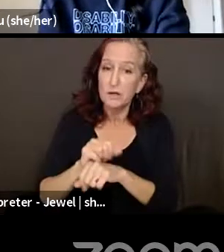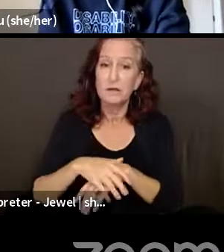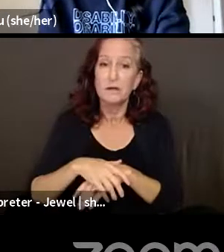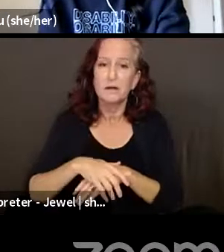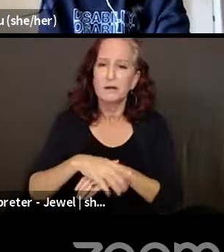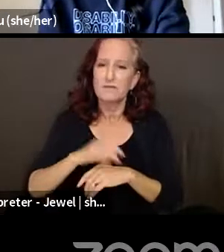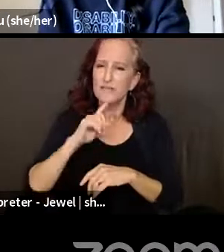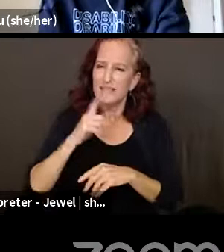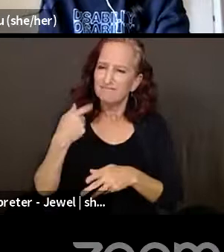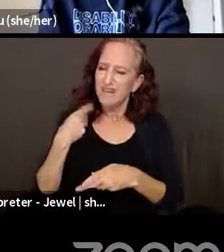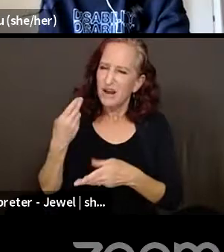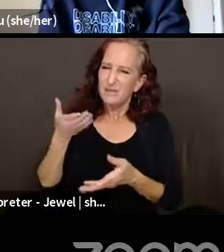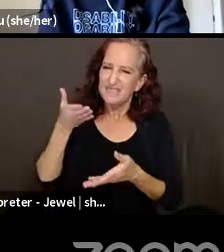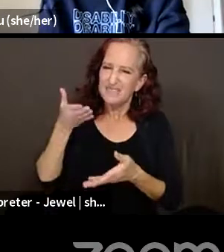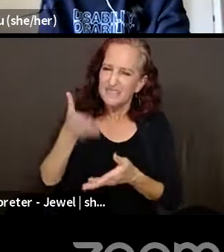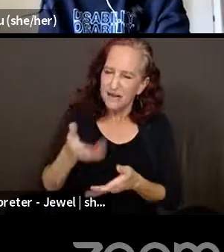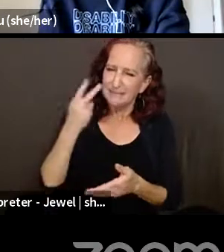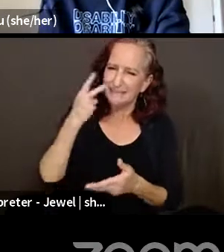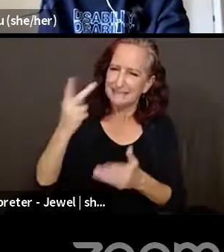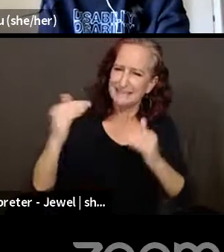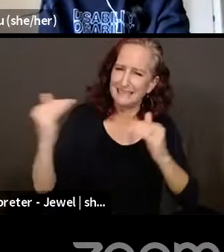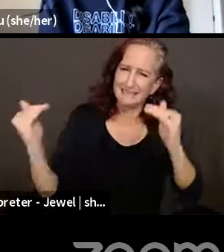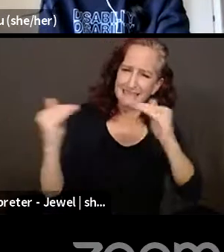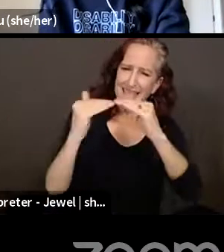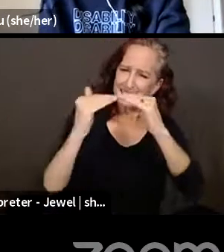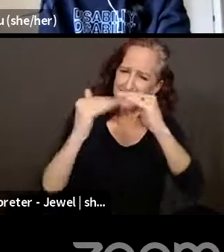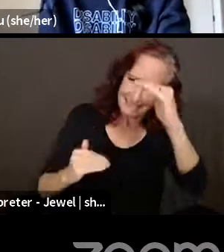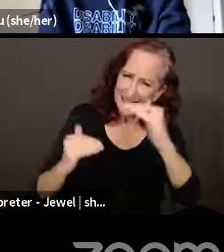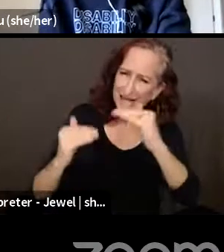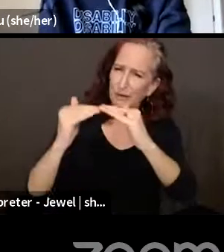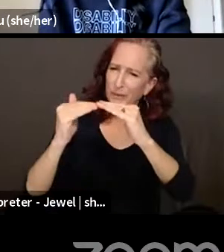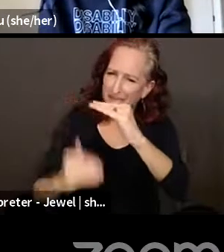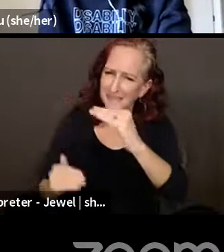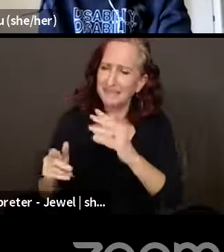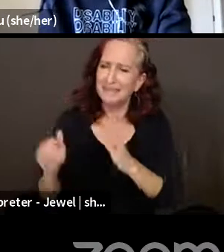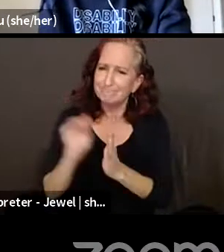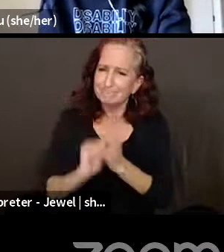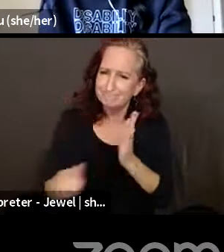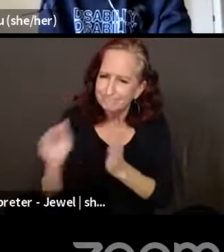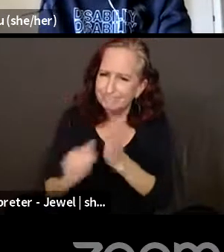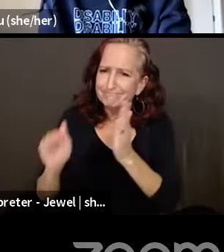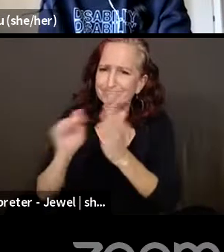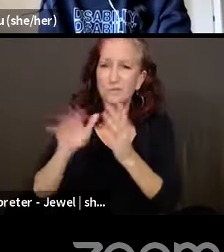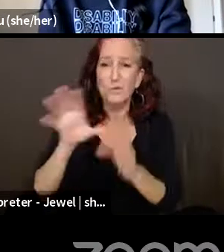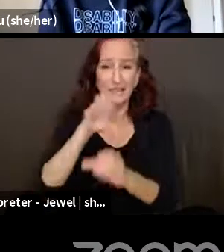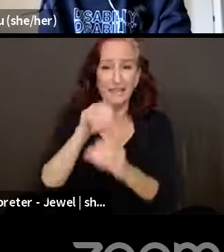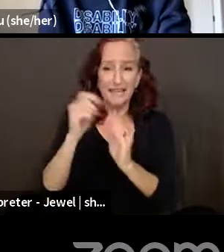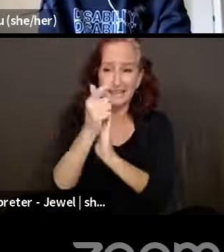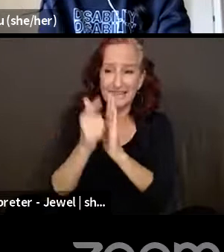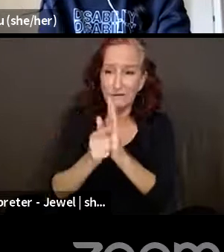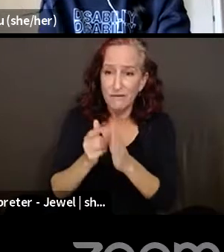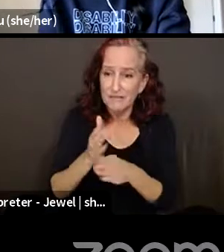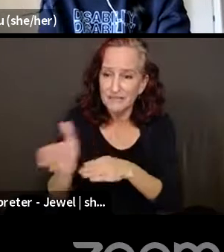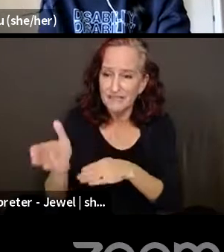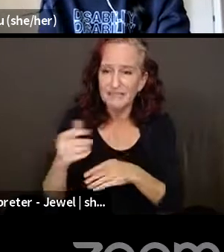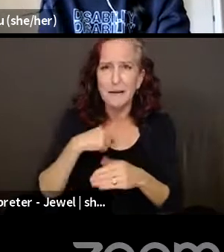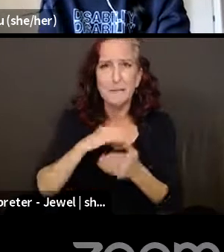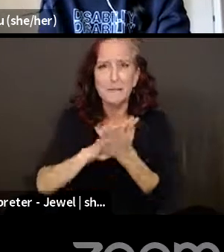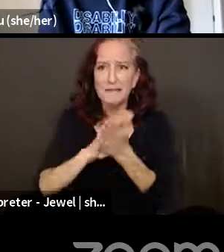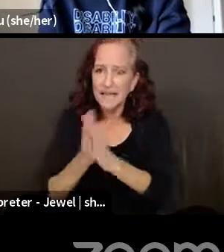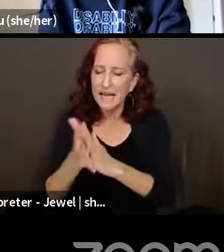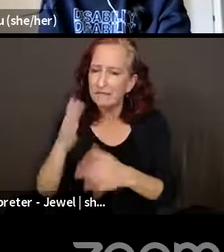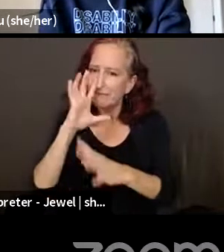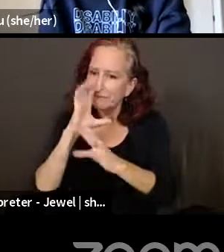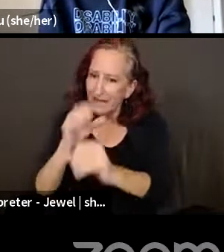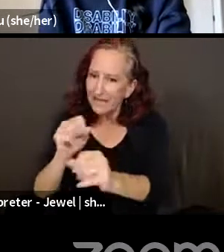how inequities manifest in the legal profession, I really deeply became interested in doing DEI work. This